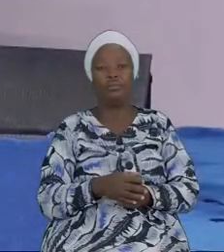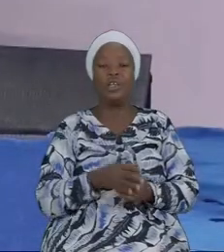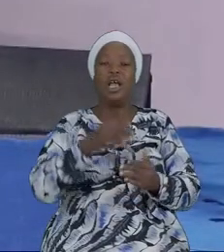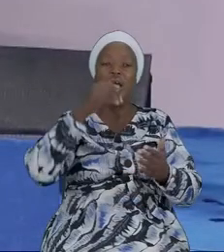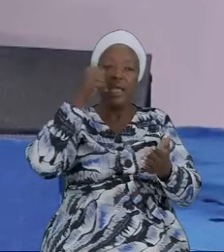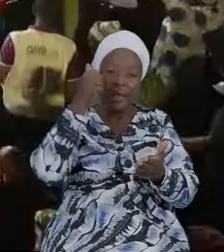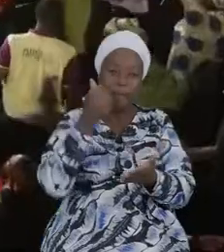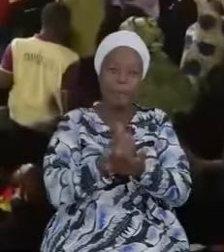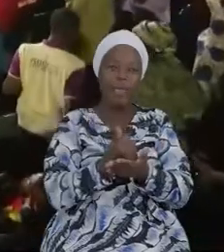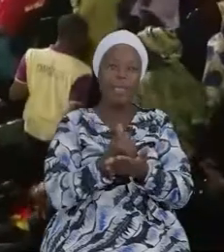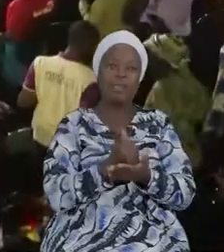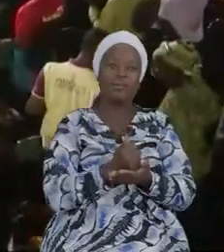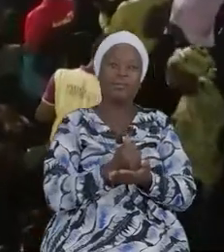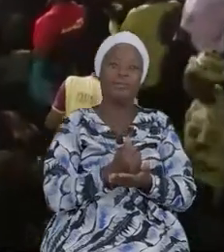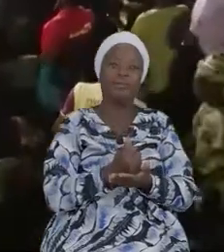Amen.